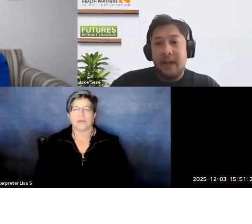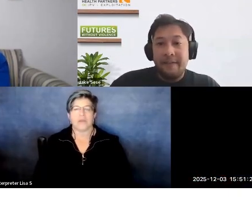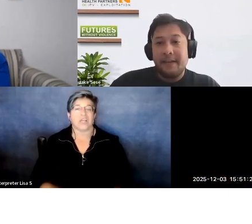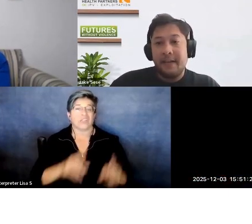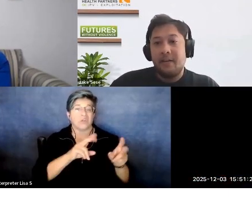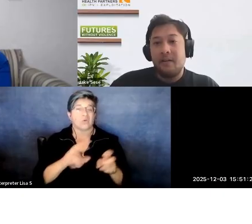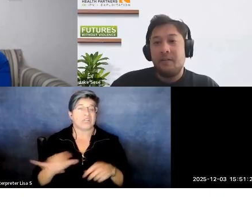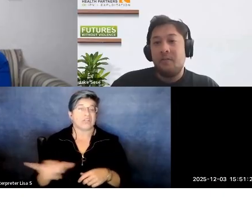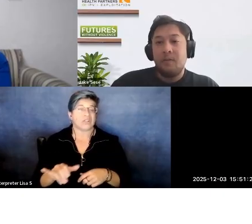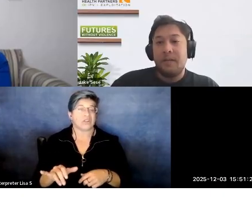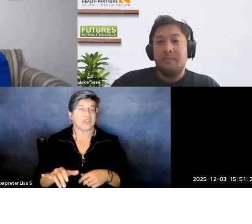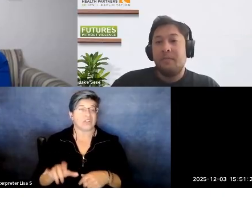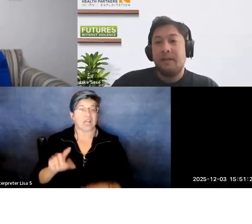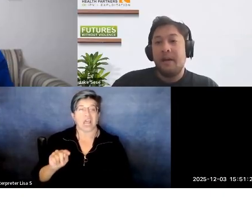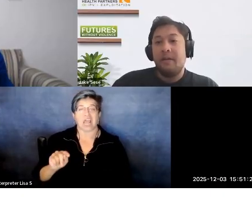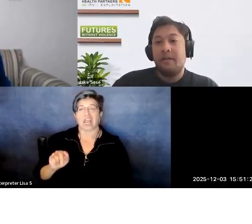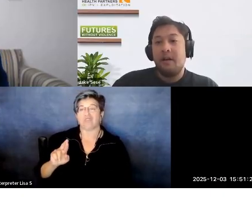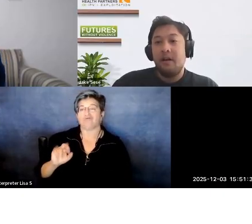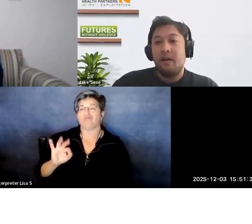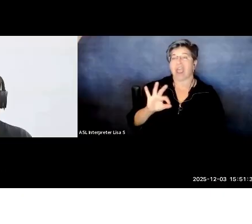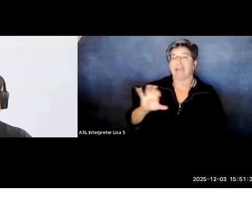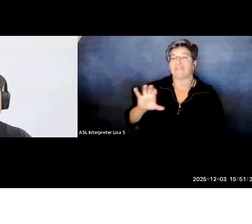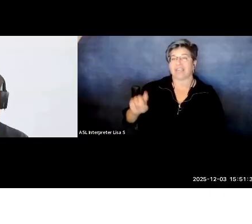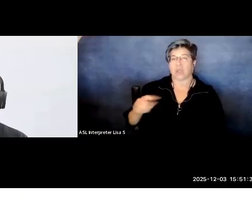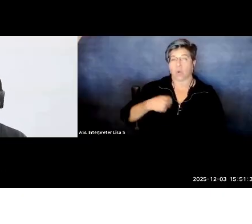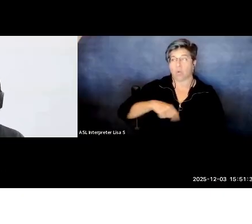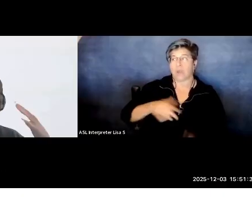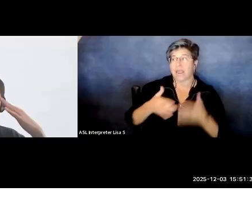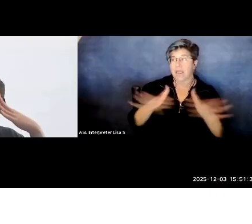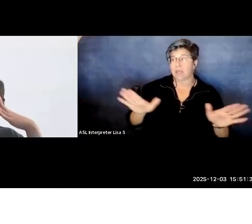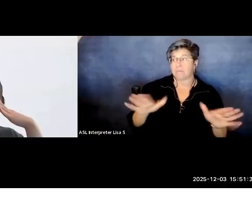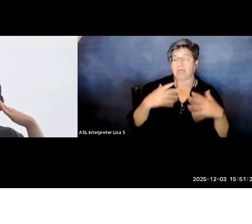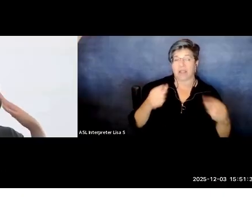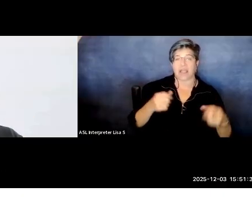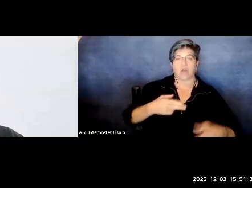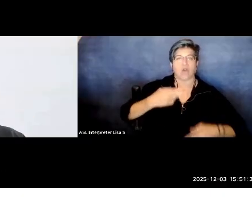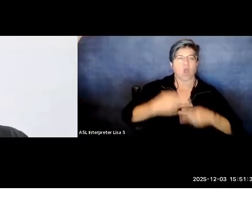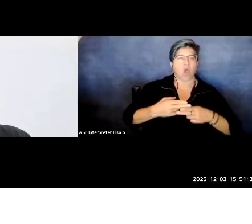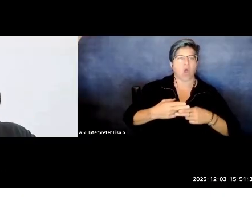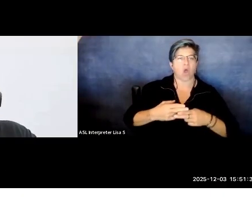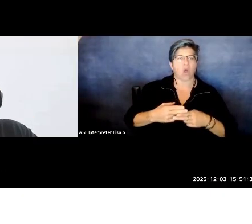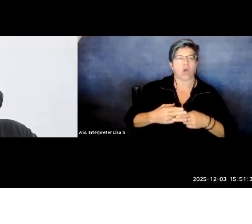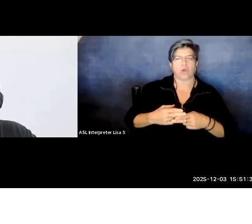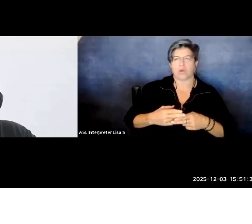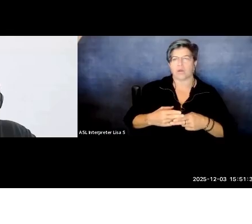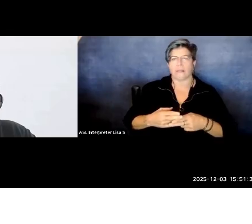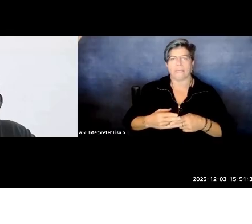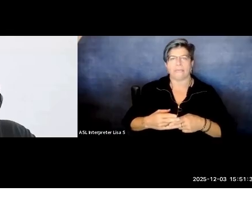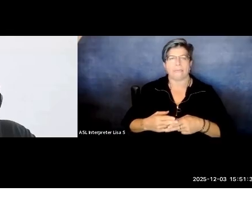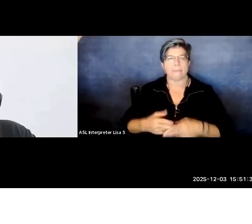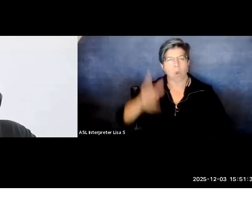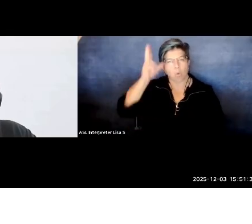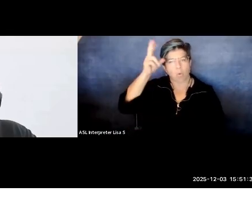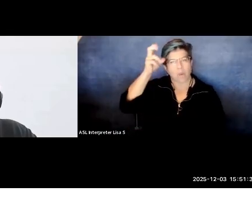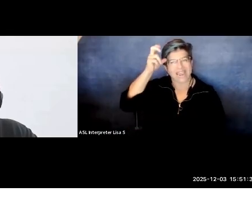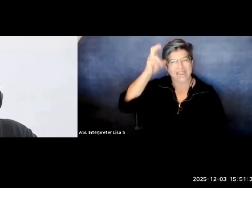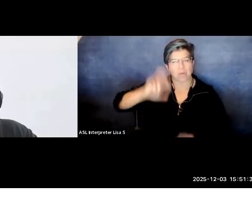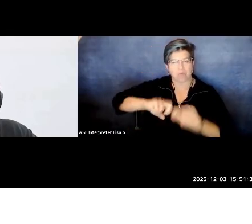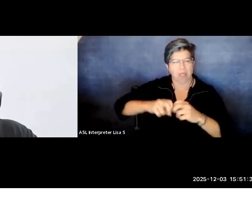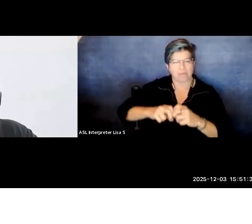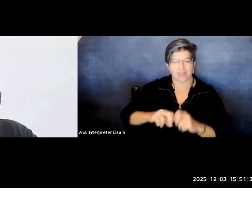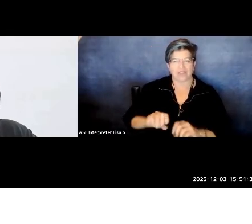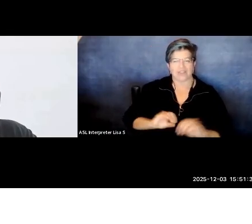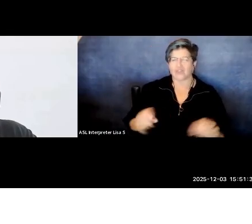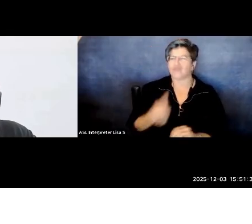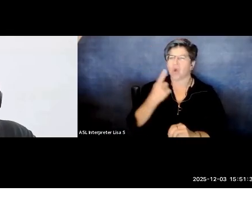like trafficking are what we in public health call wicked problems. There's no one answer or magic pill or